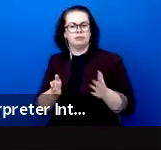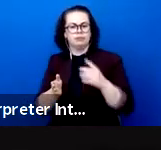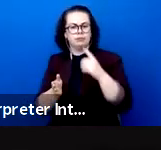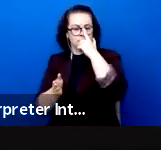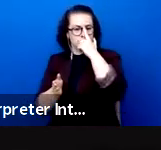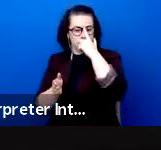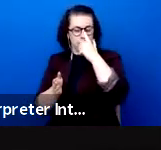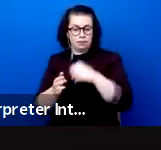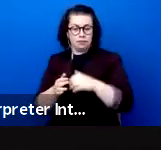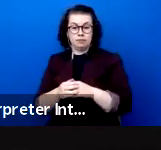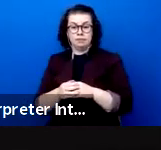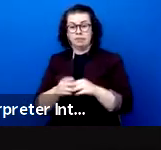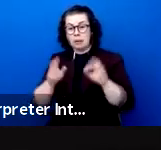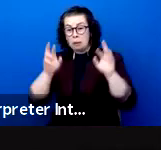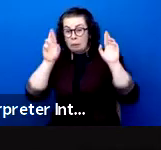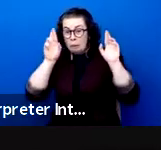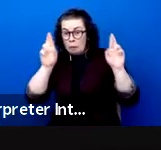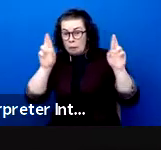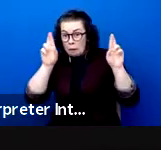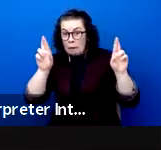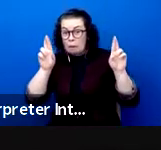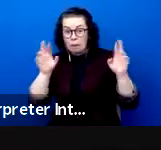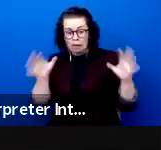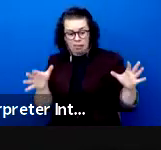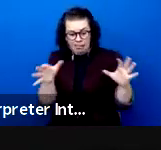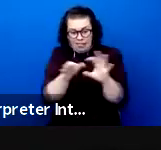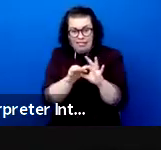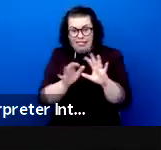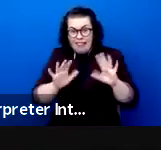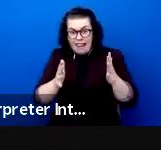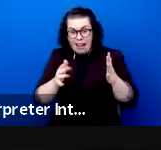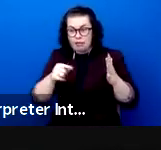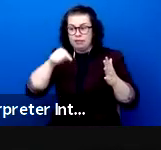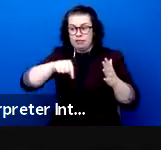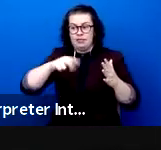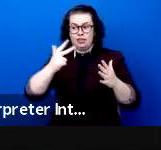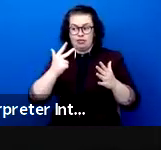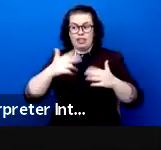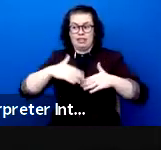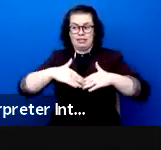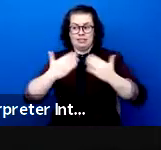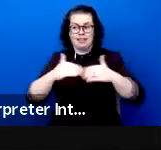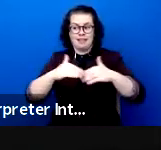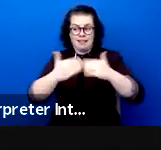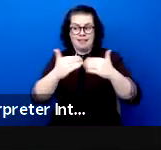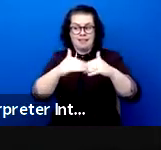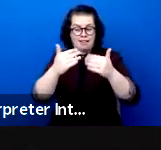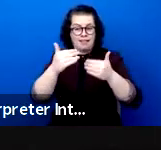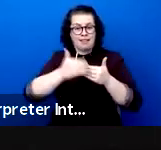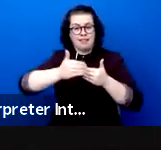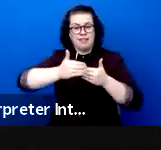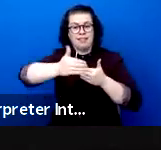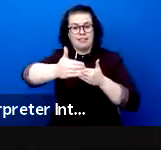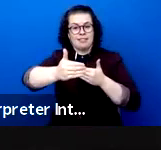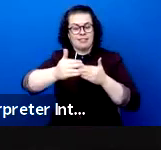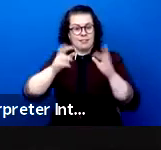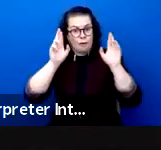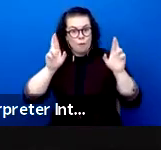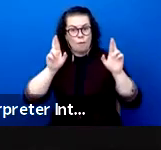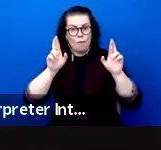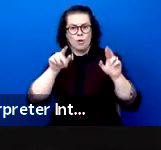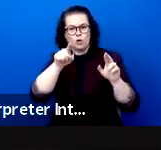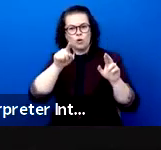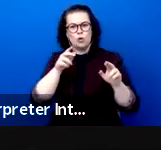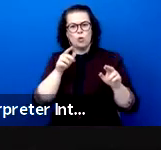hopefully take shape during these three days of exchanges. All this, you will feel